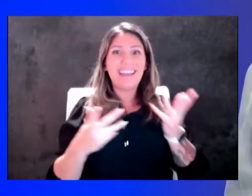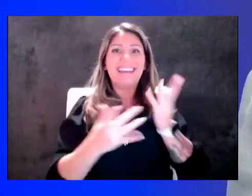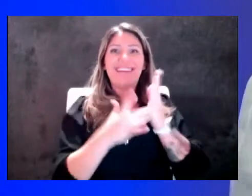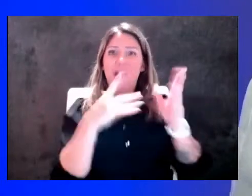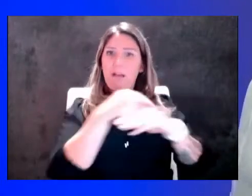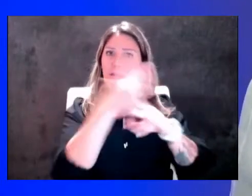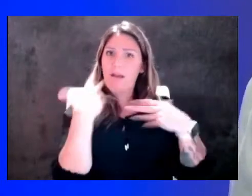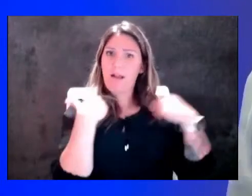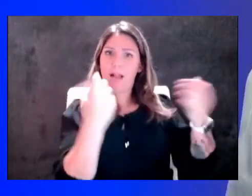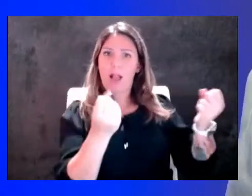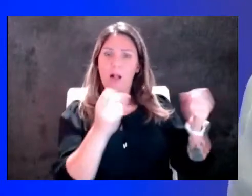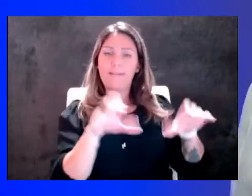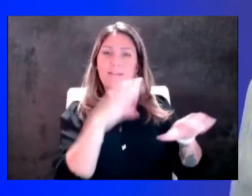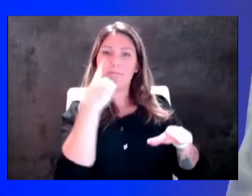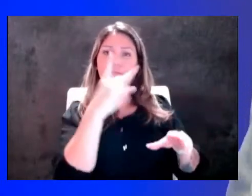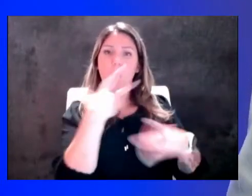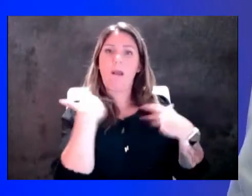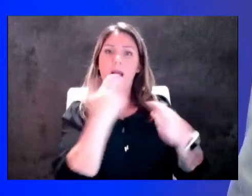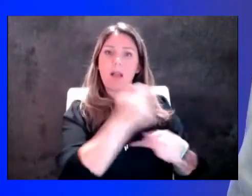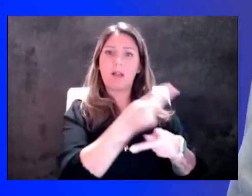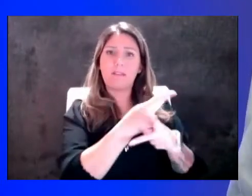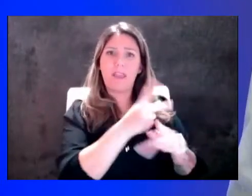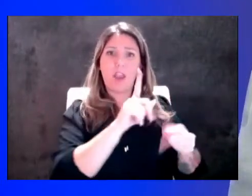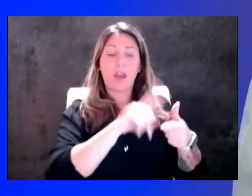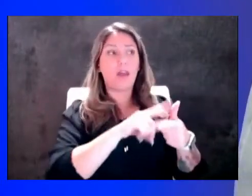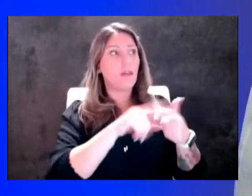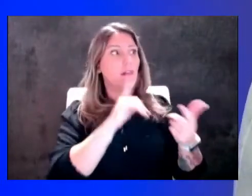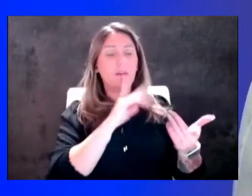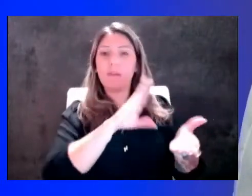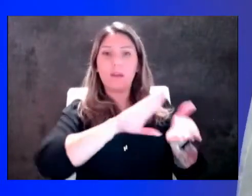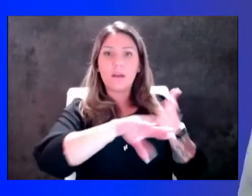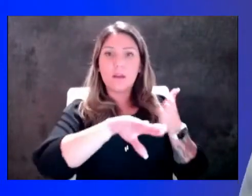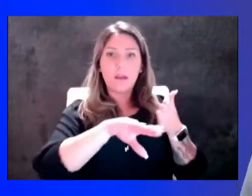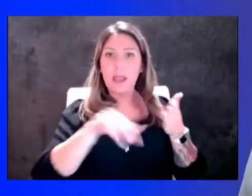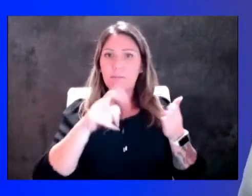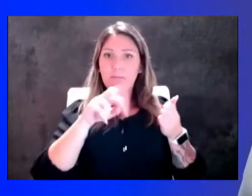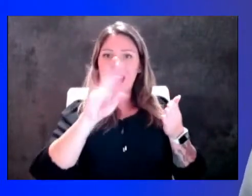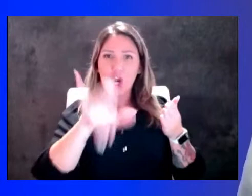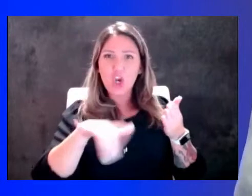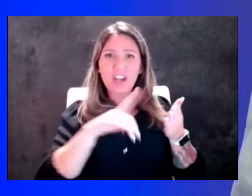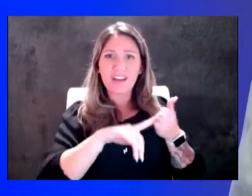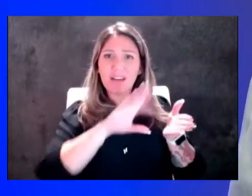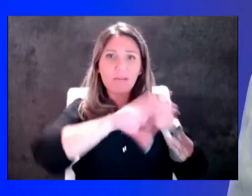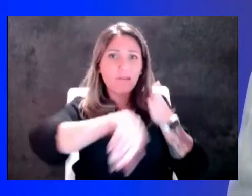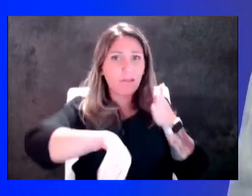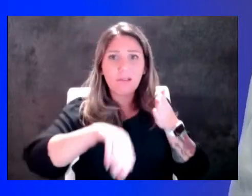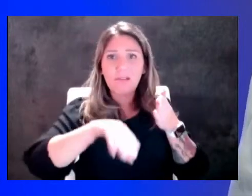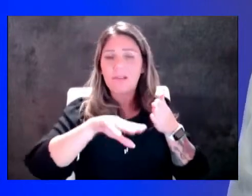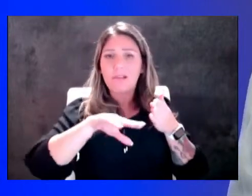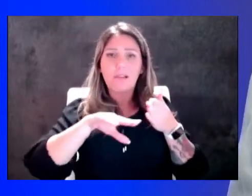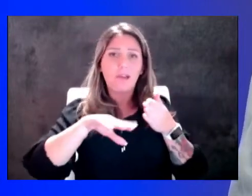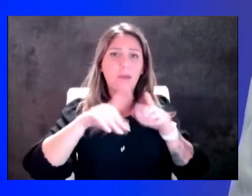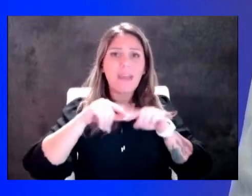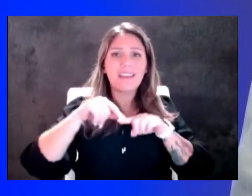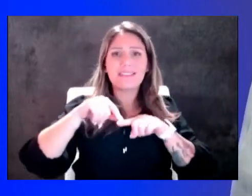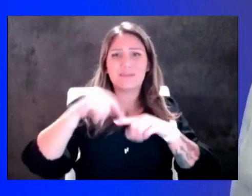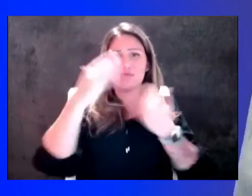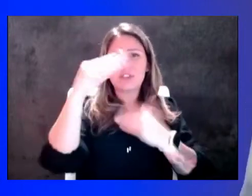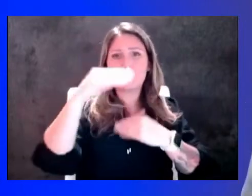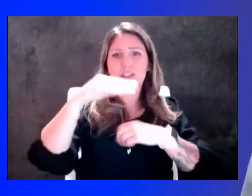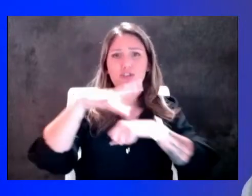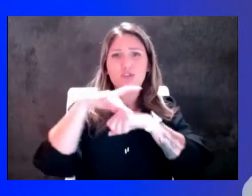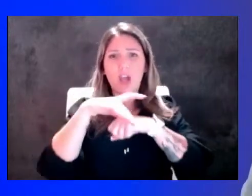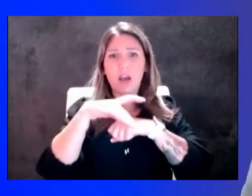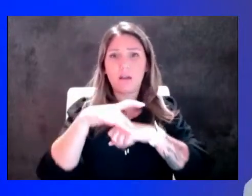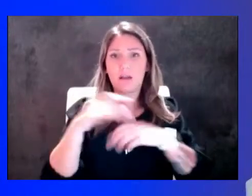And by having this go away, having pay parity go away, having restrictions placed on geography again, all of a sudden now it's like I have to